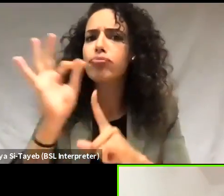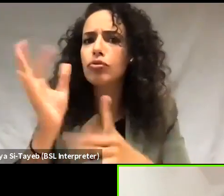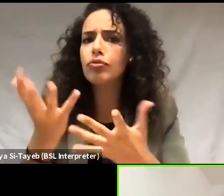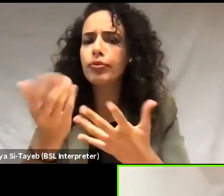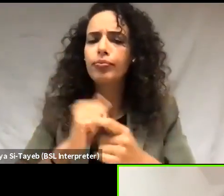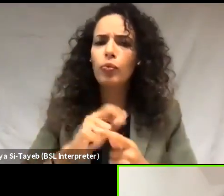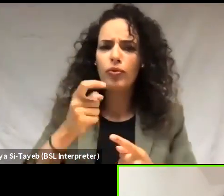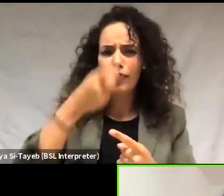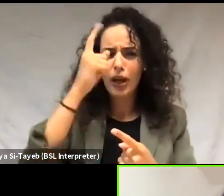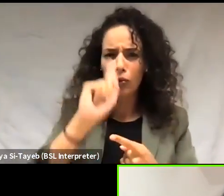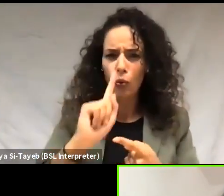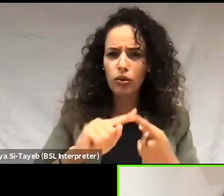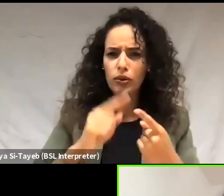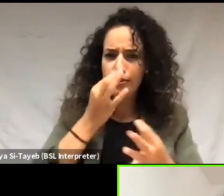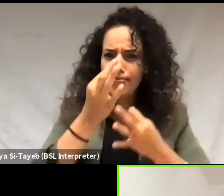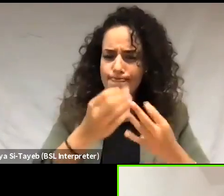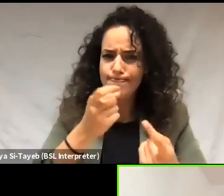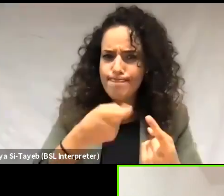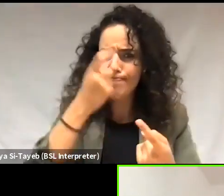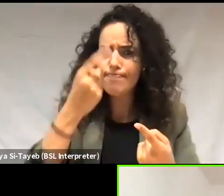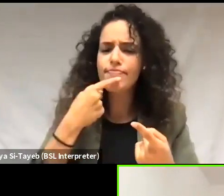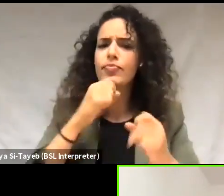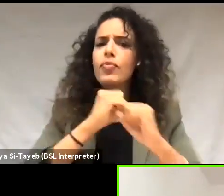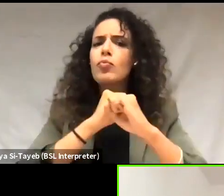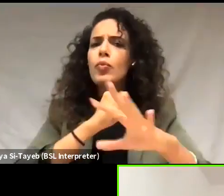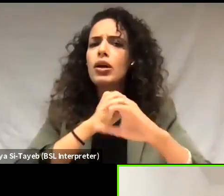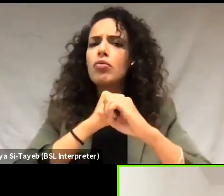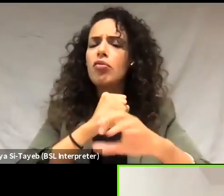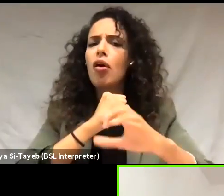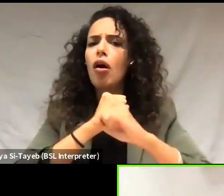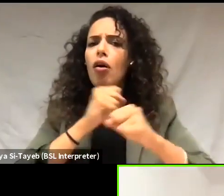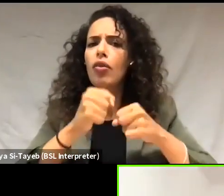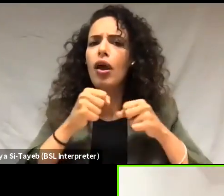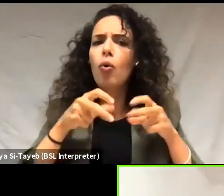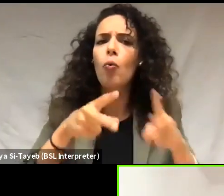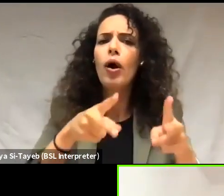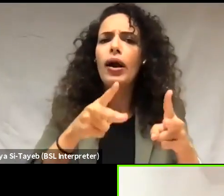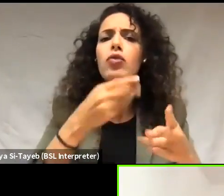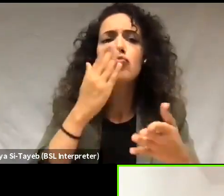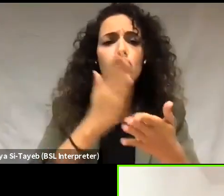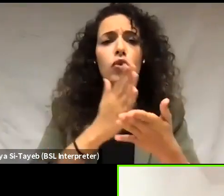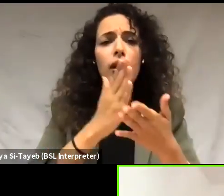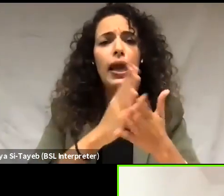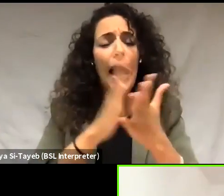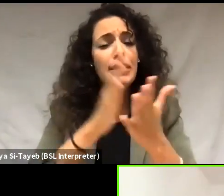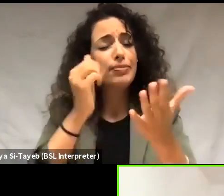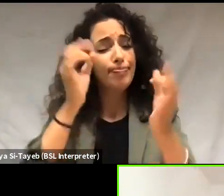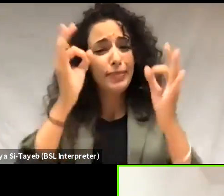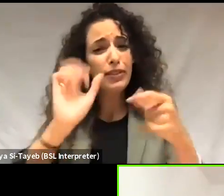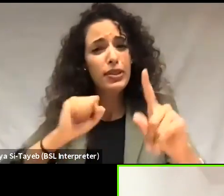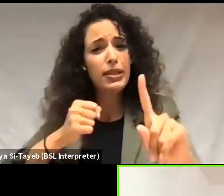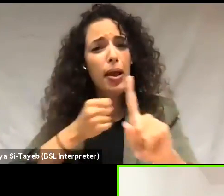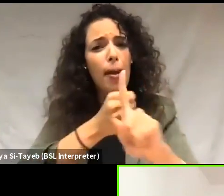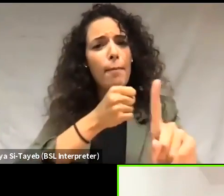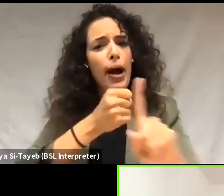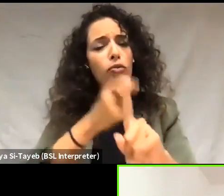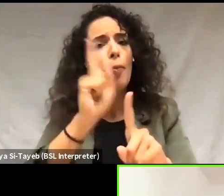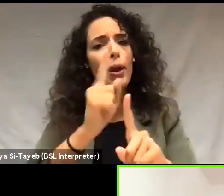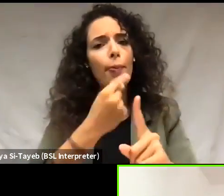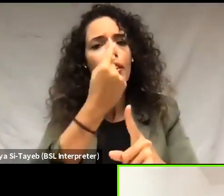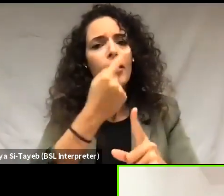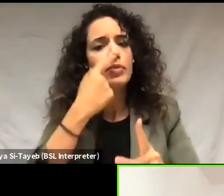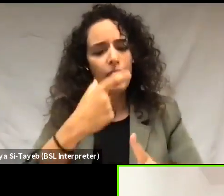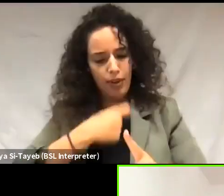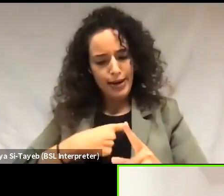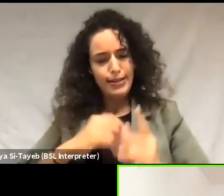way the media outlets choose to report on religion has a real quantifiable effect on the lives of people of faith. It distorts